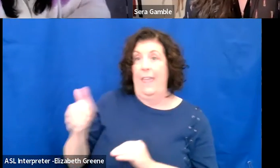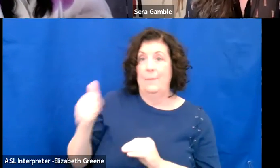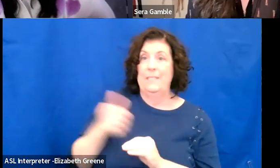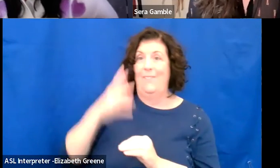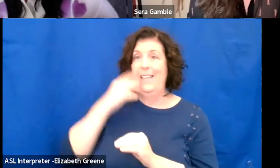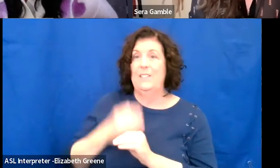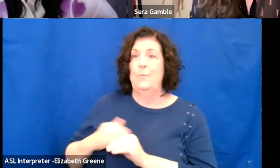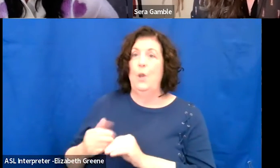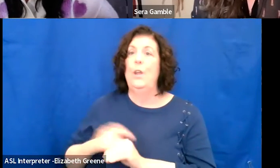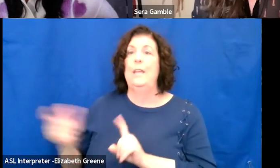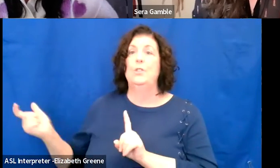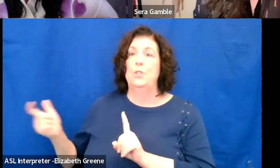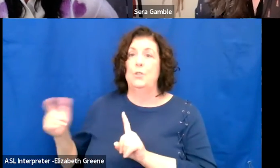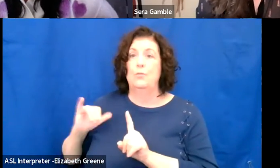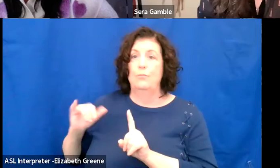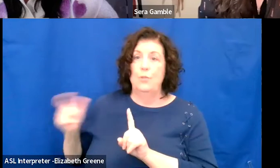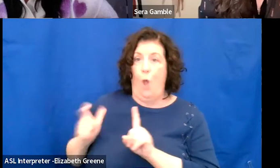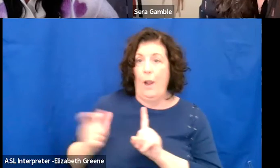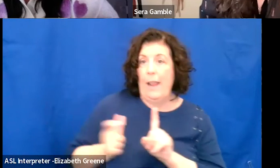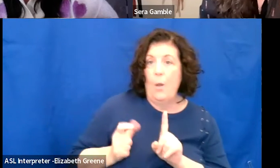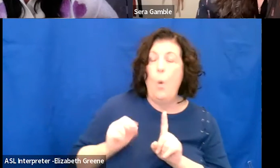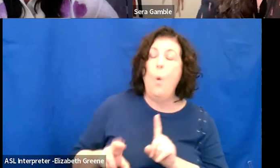And so it was really entertaining. And